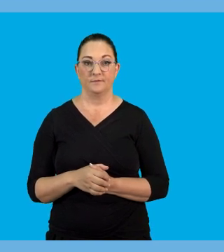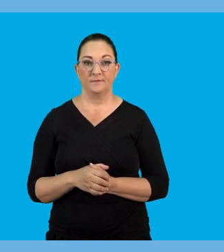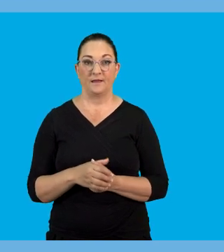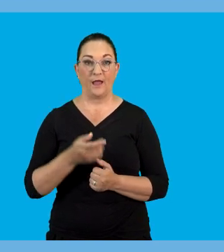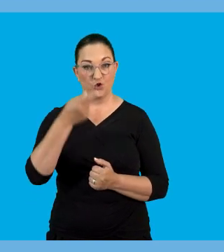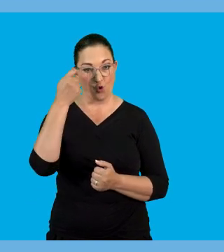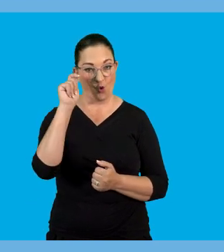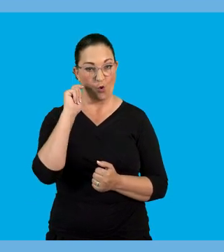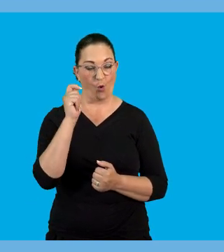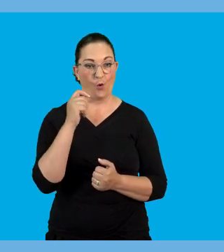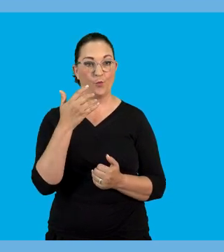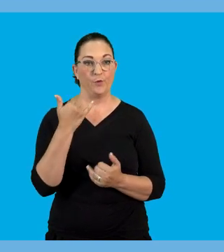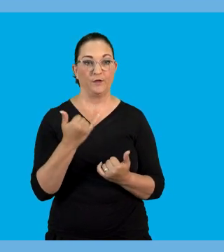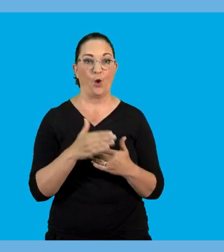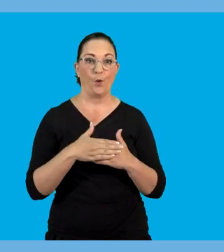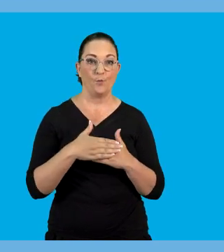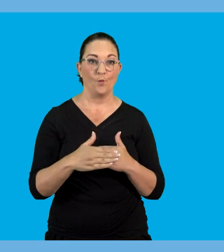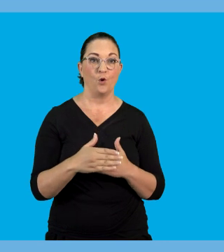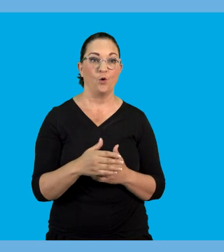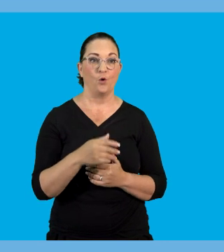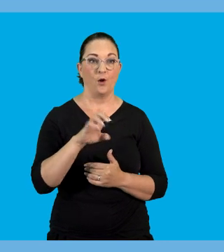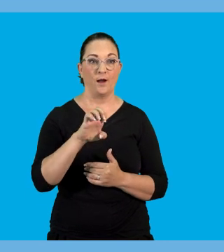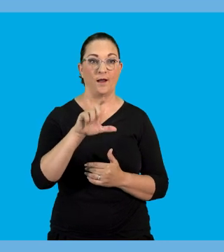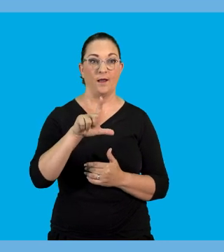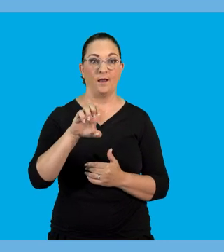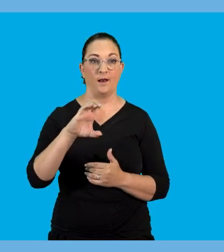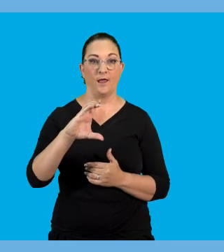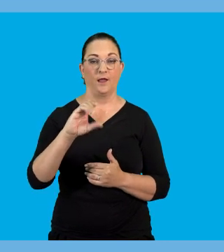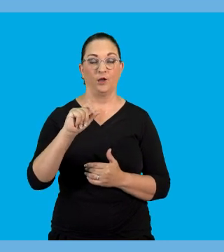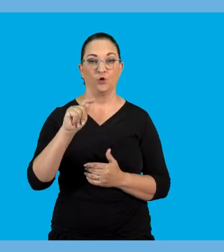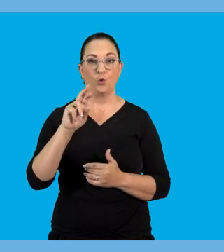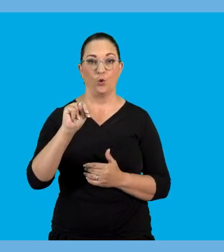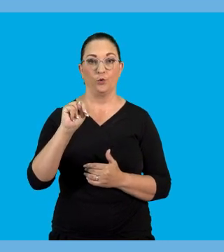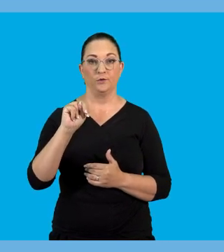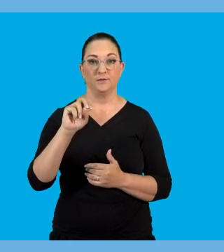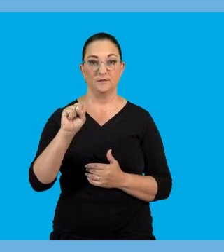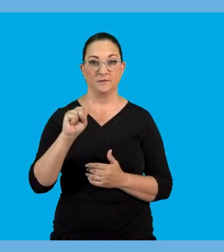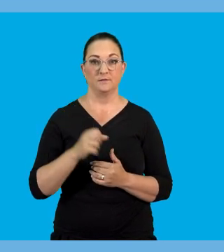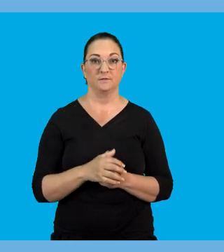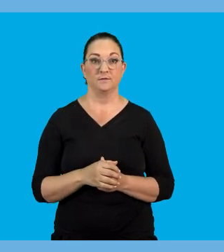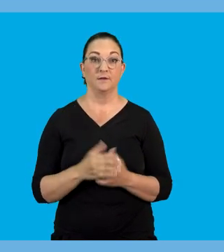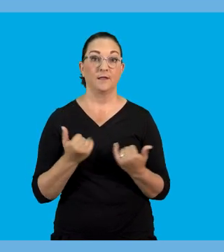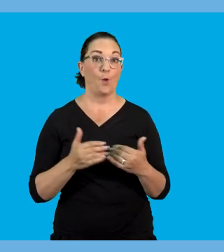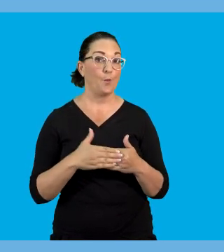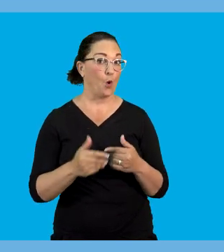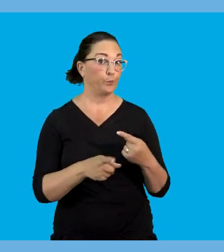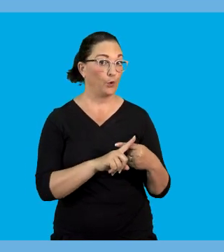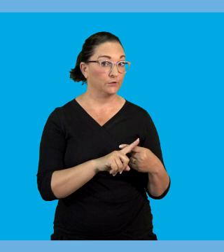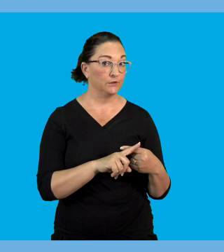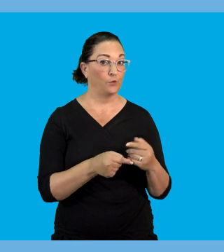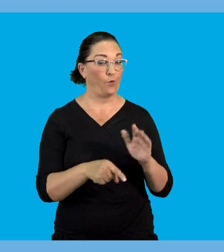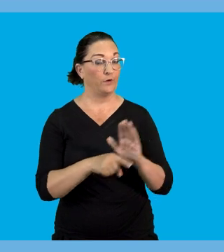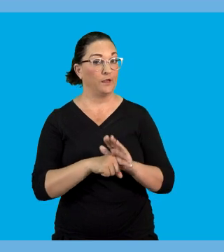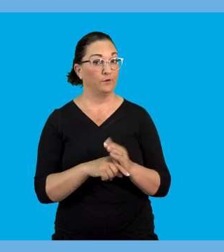comb gained the electrons. So this comb that you're talking about here, does it now have more positive or does it now